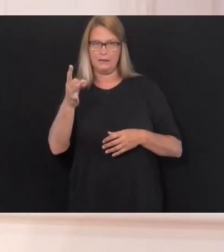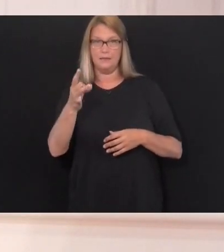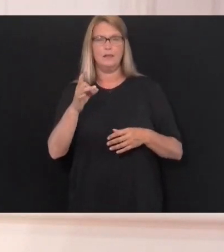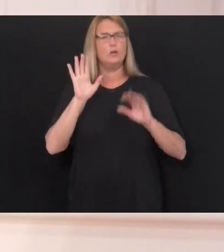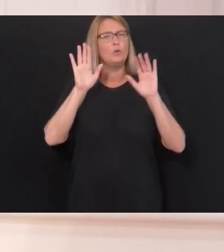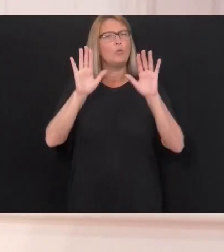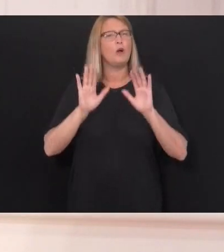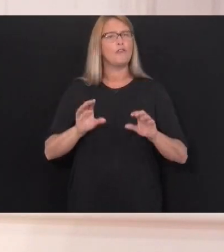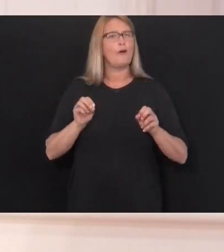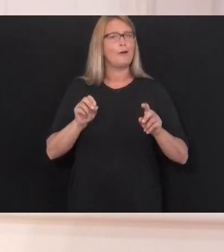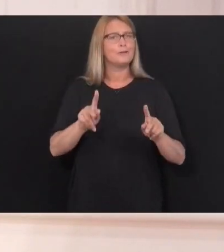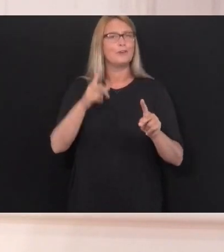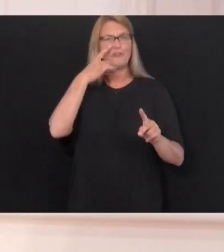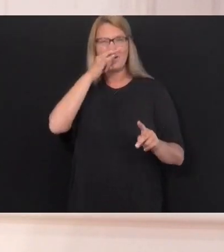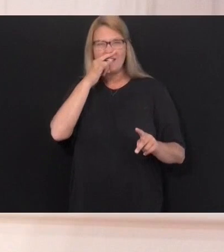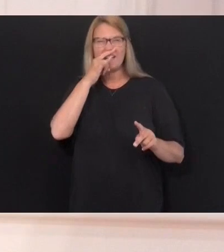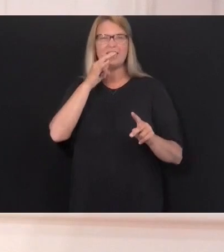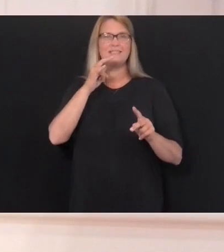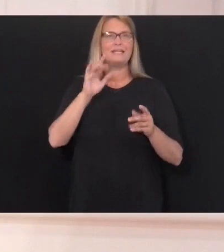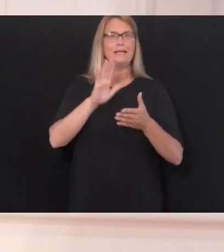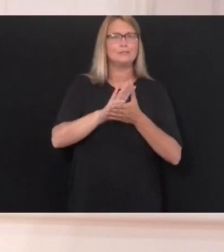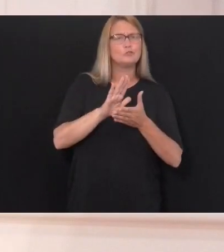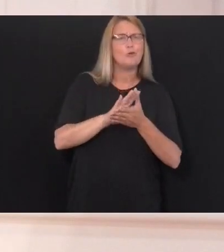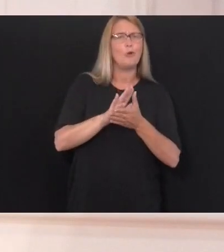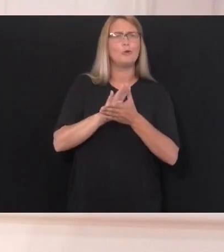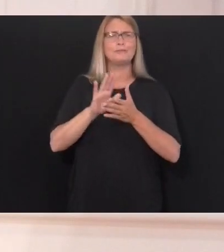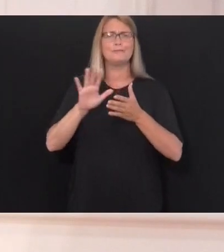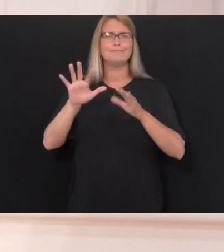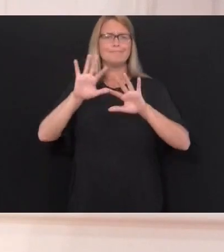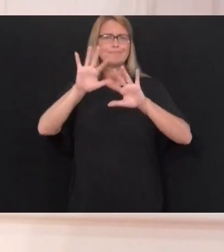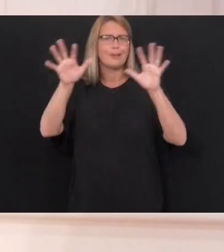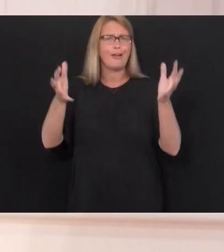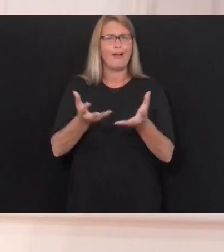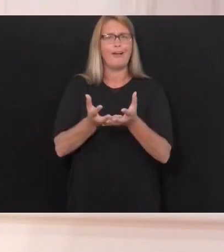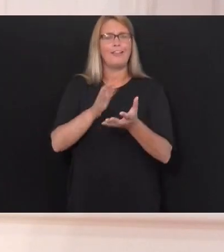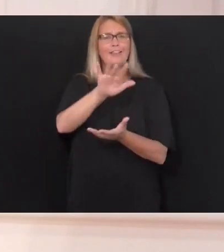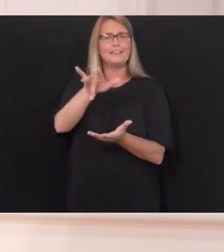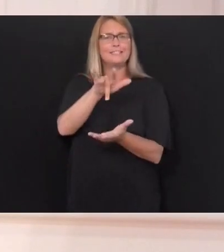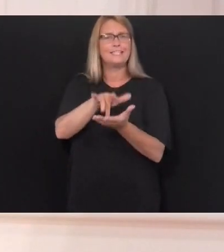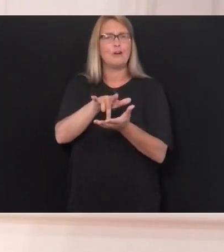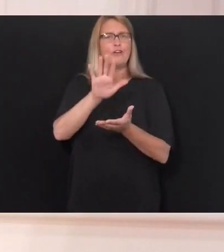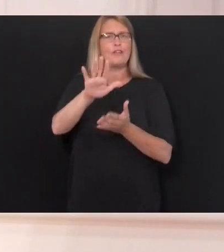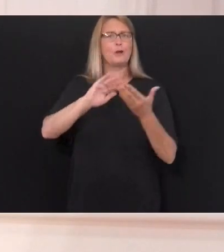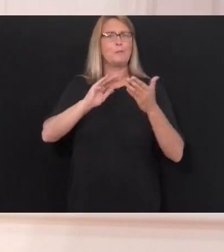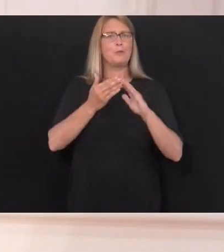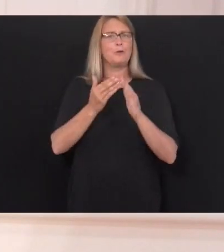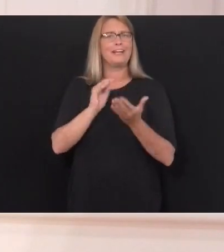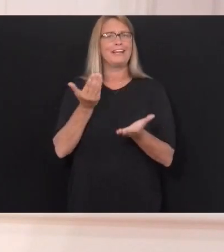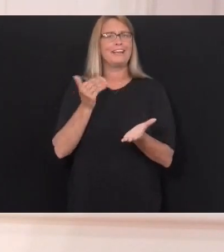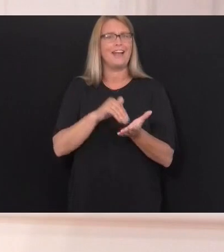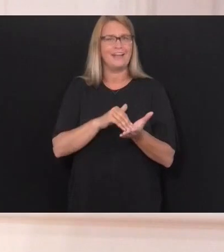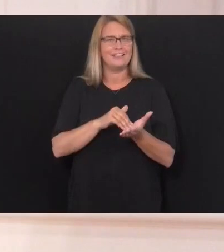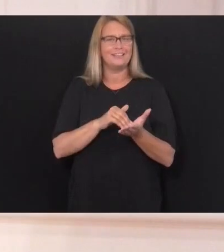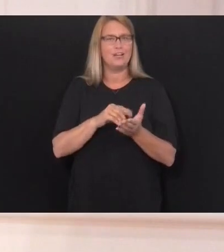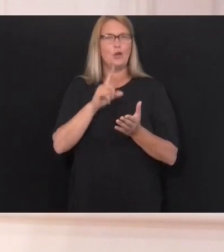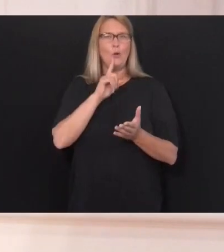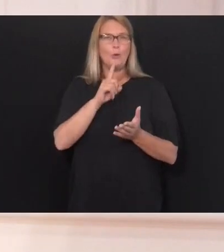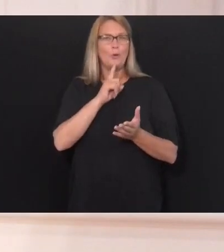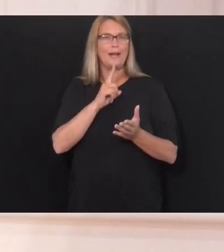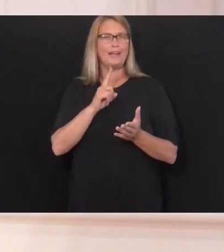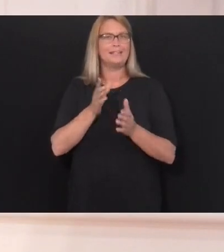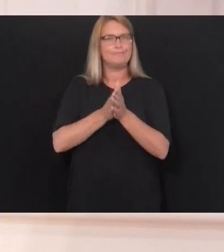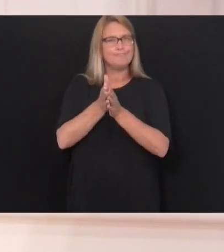to you in just 1 second, nor myself. We want to protect all those that are, in school, and we